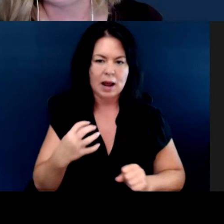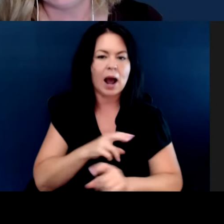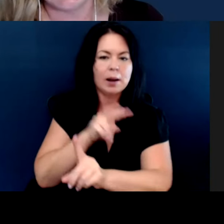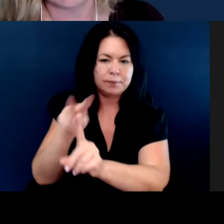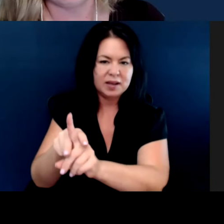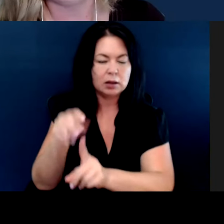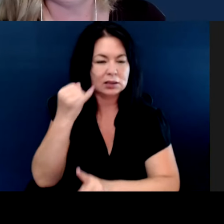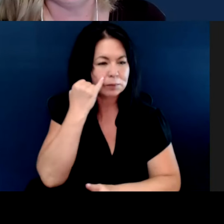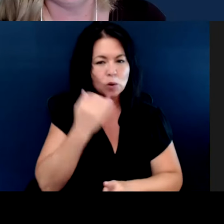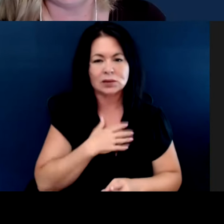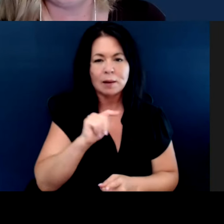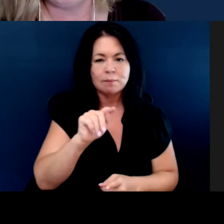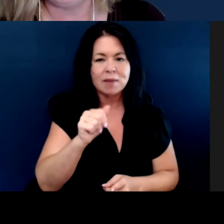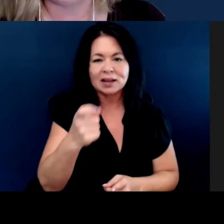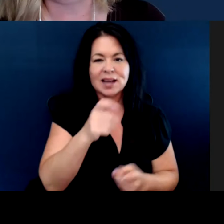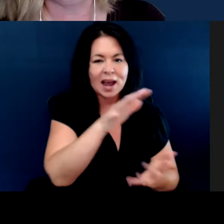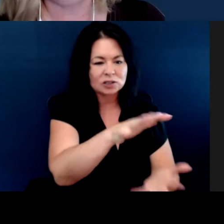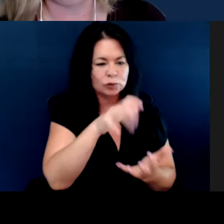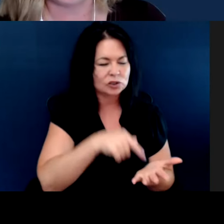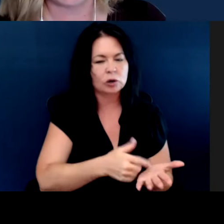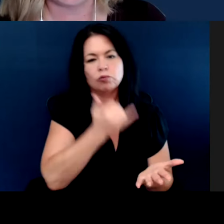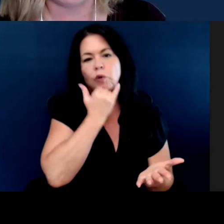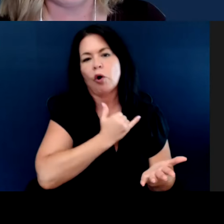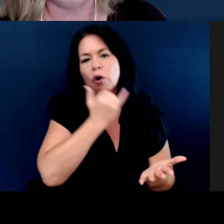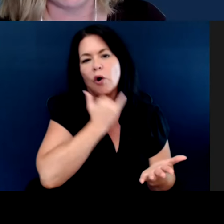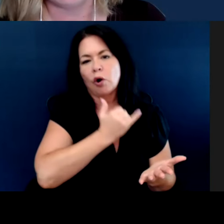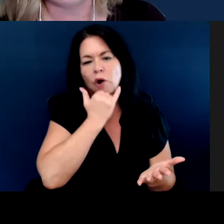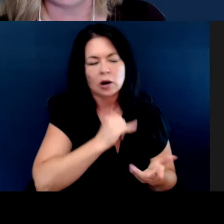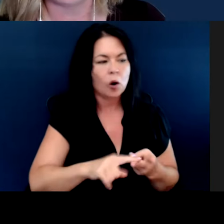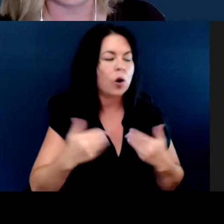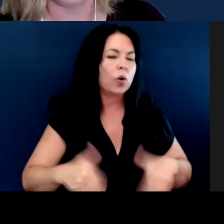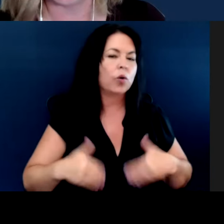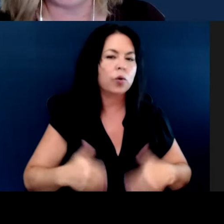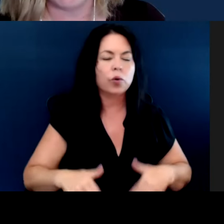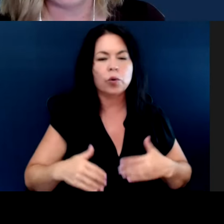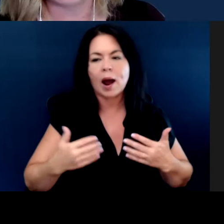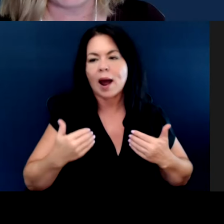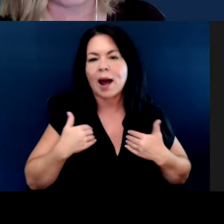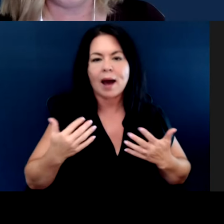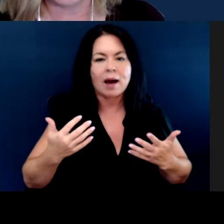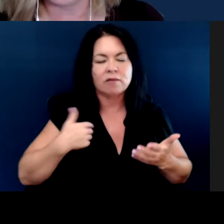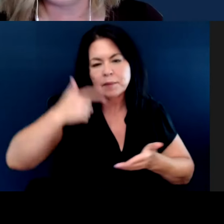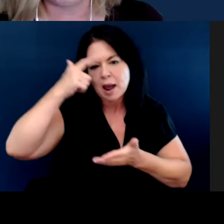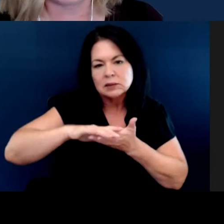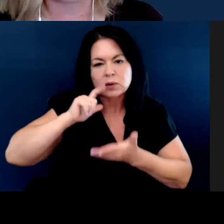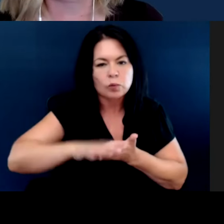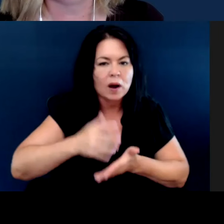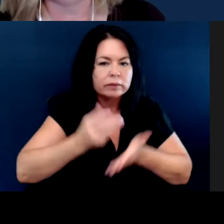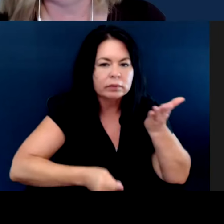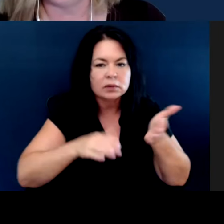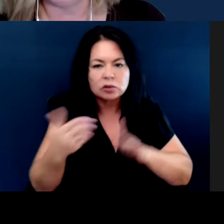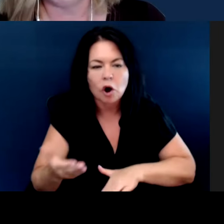was inaccurate. Maybe there's been a life-changing event like a death of a spouse, marriage,